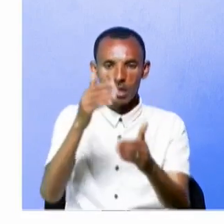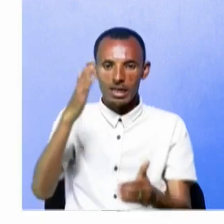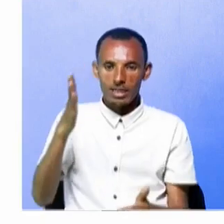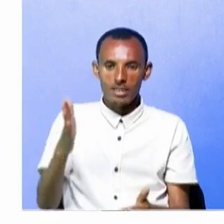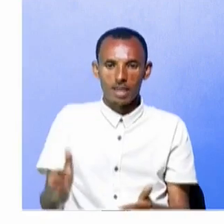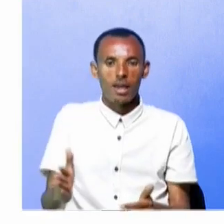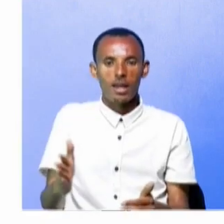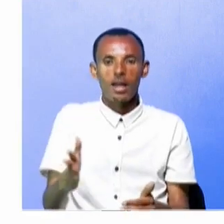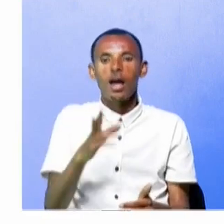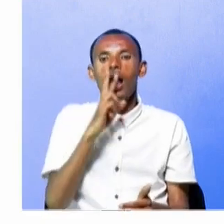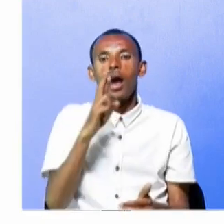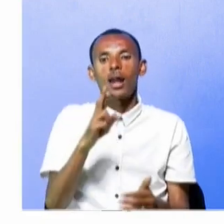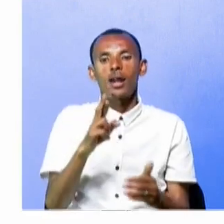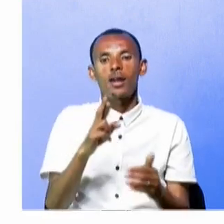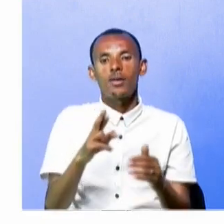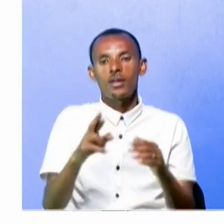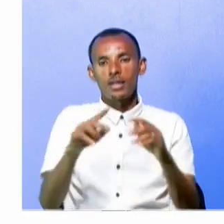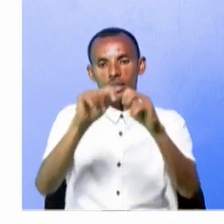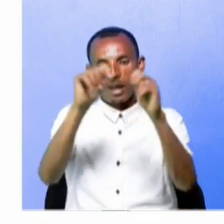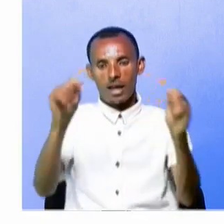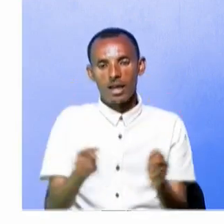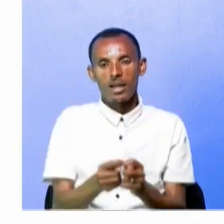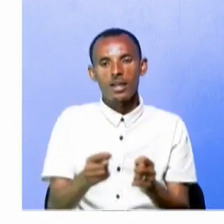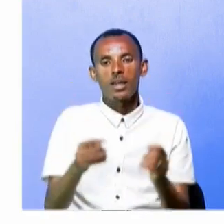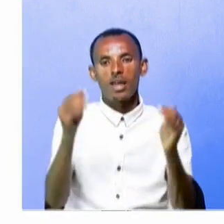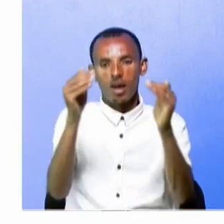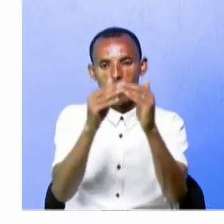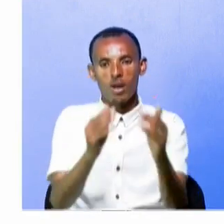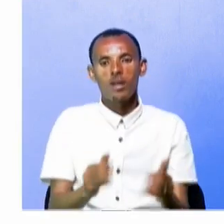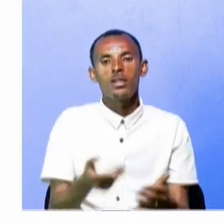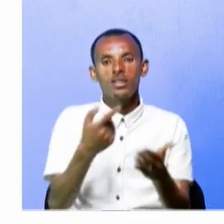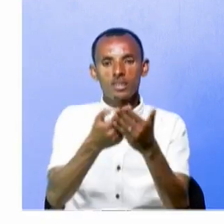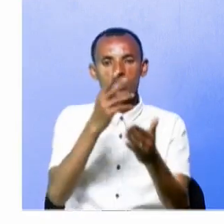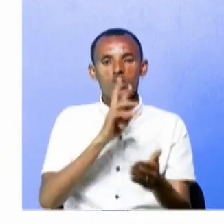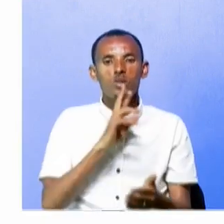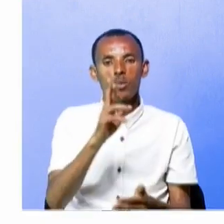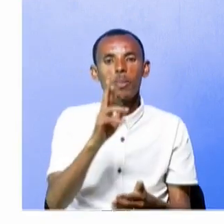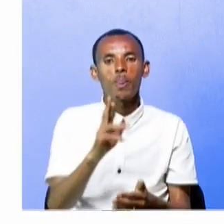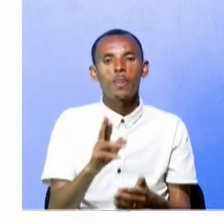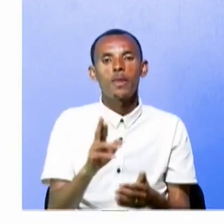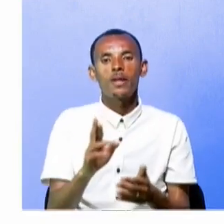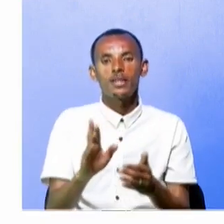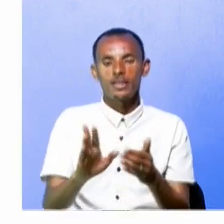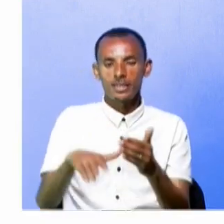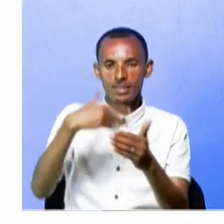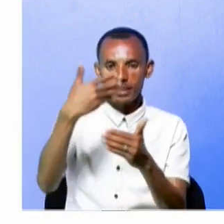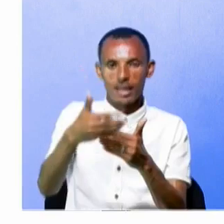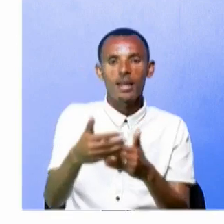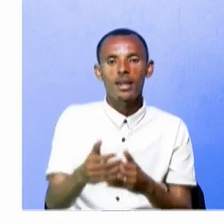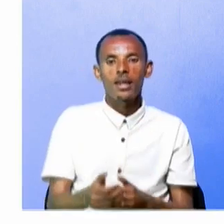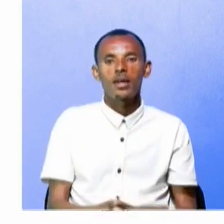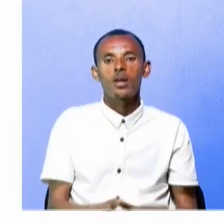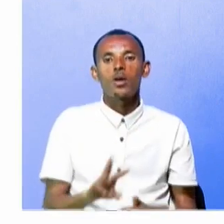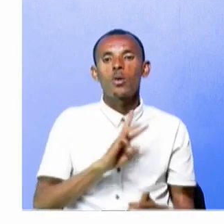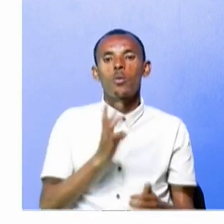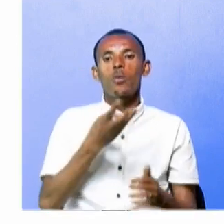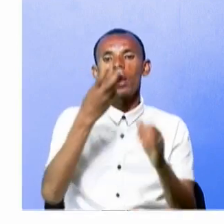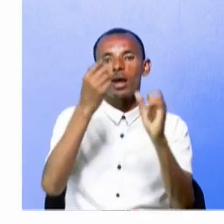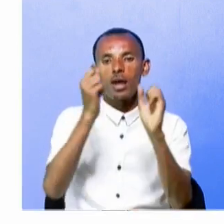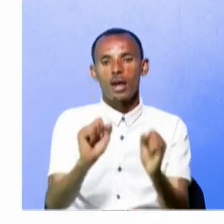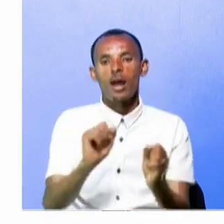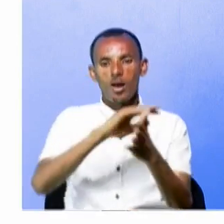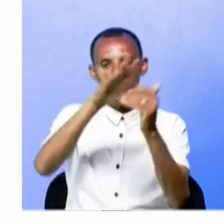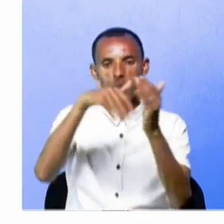sides of a triangle. If this is true, then we can conclude